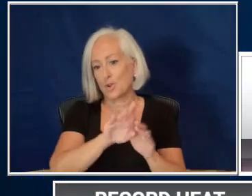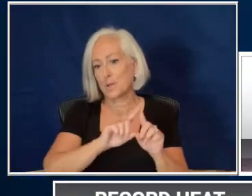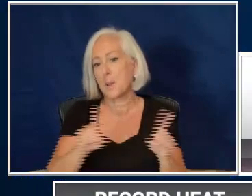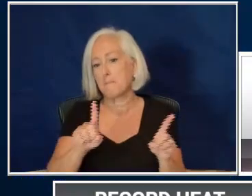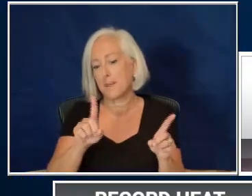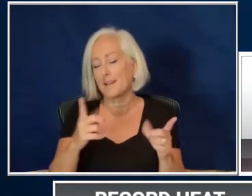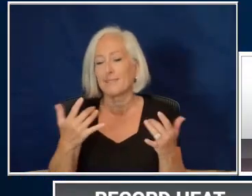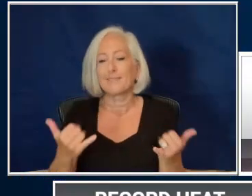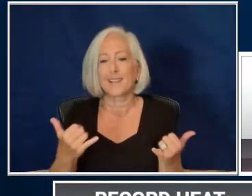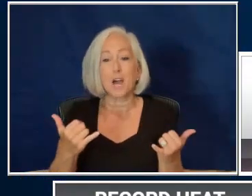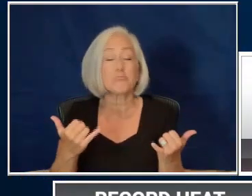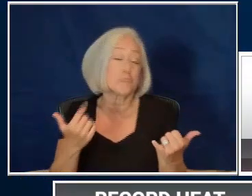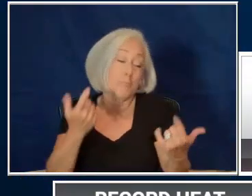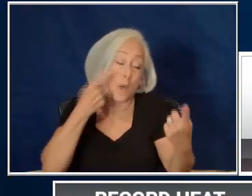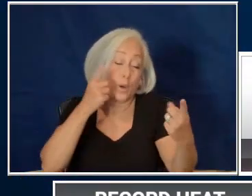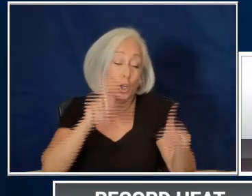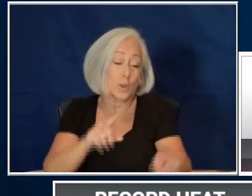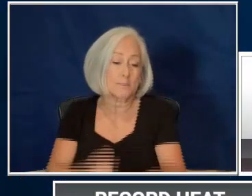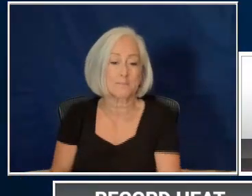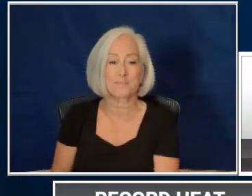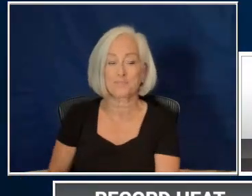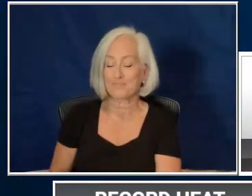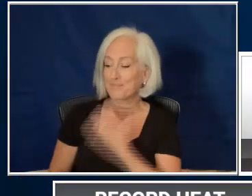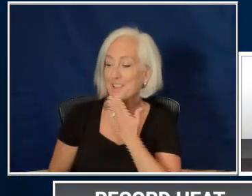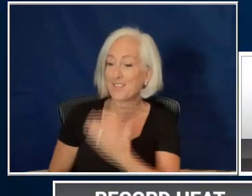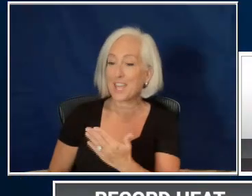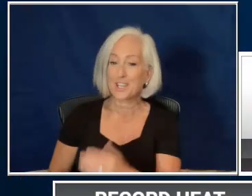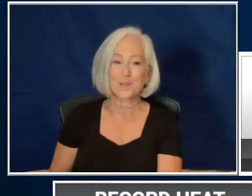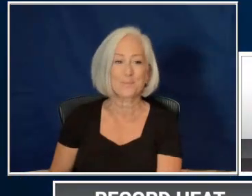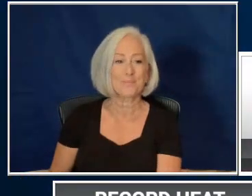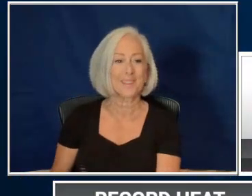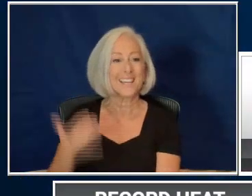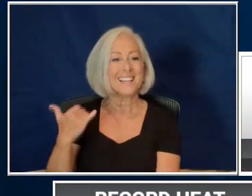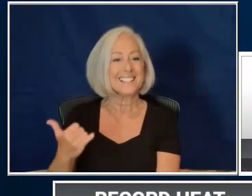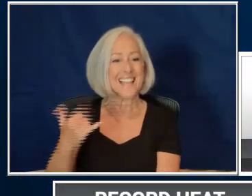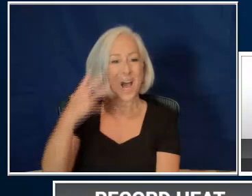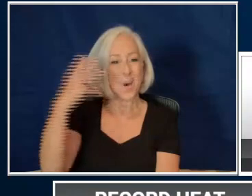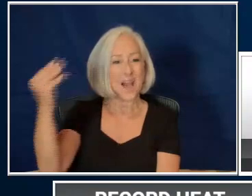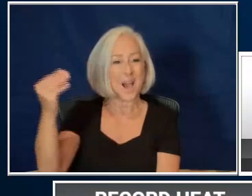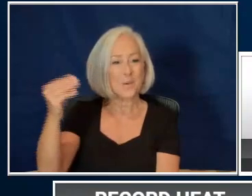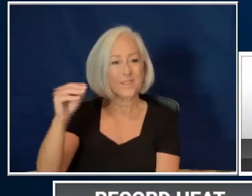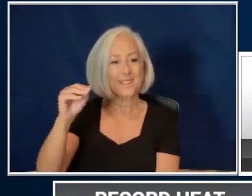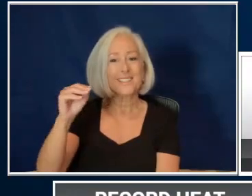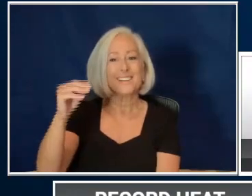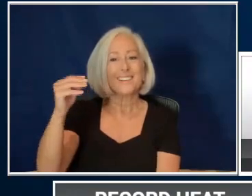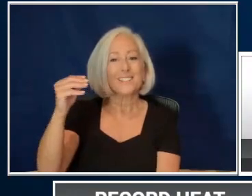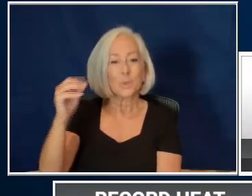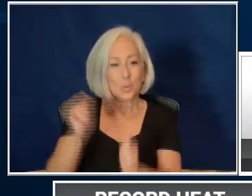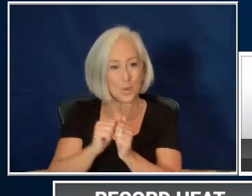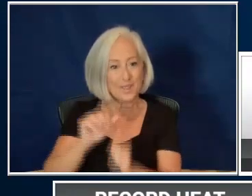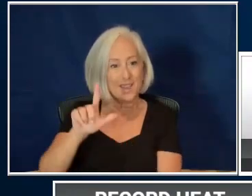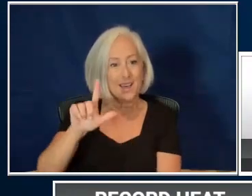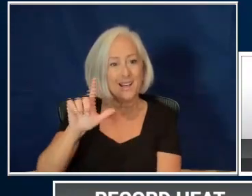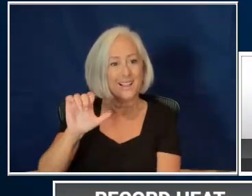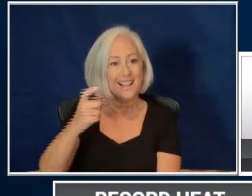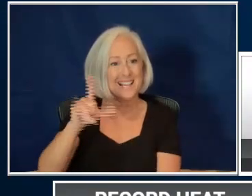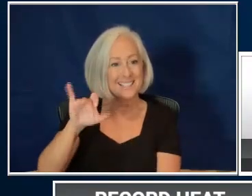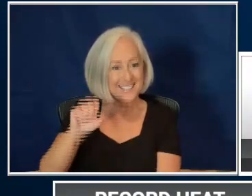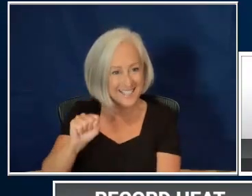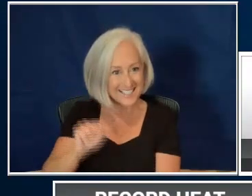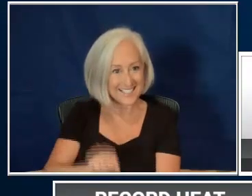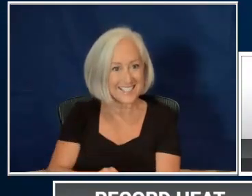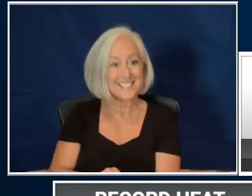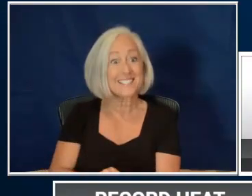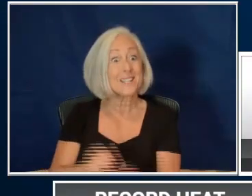right, Doc Hawk, thanks so much. Let's head back out live with Alexis Delsid. She is live this morning at our rehab center with